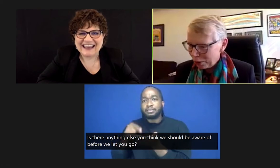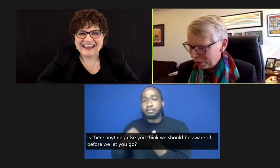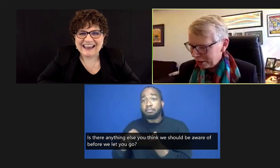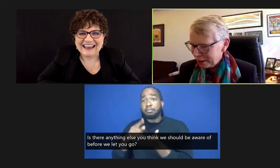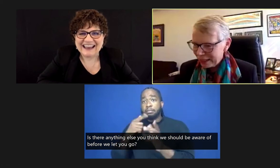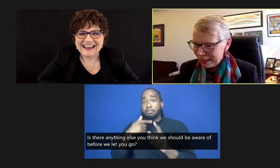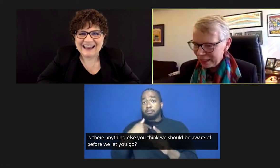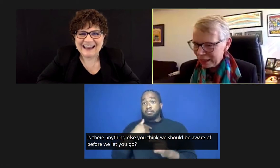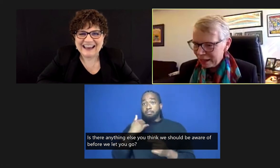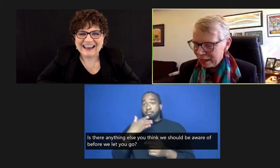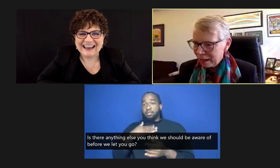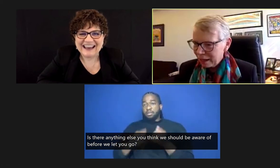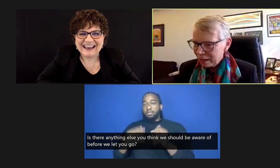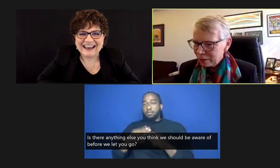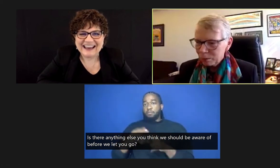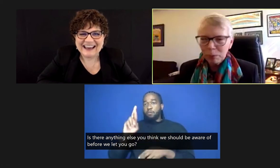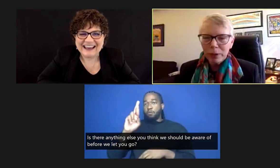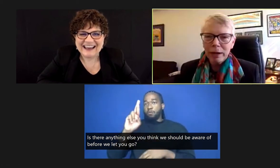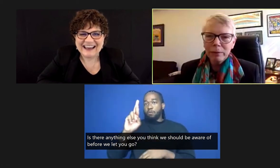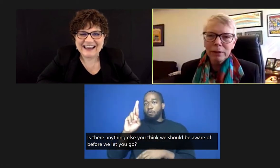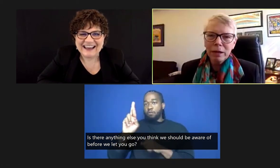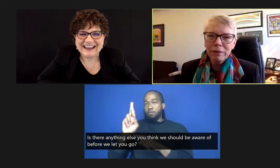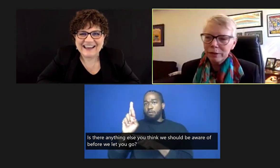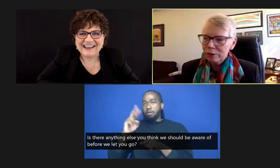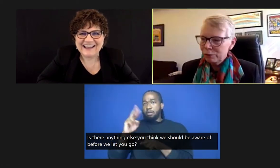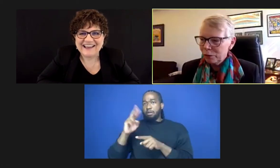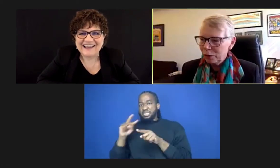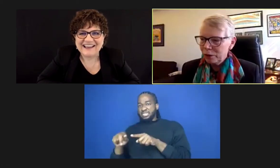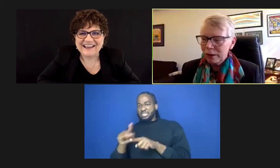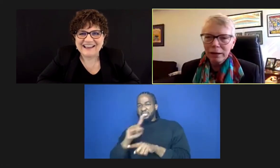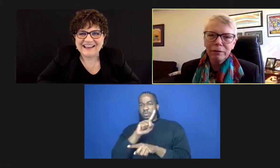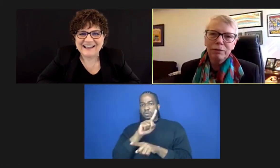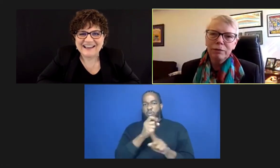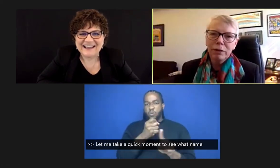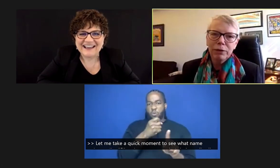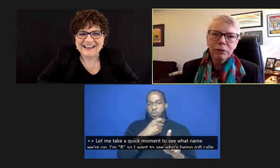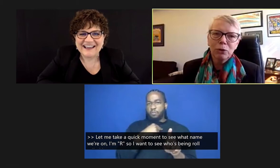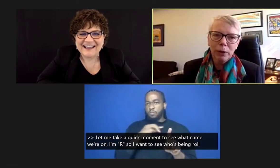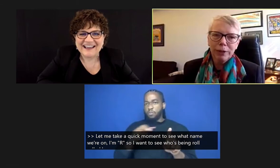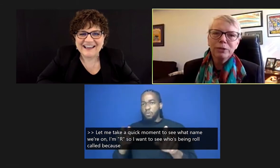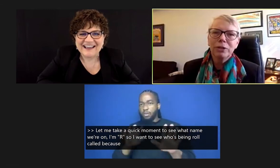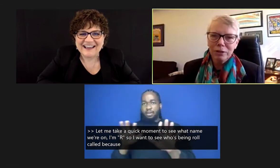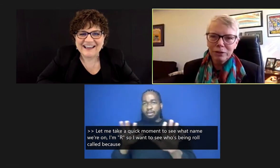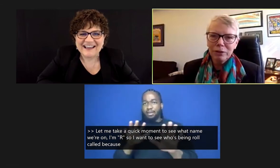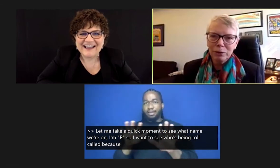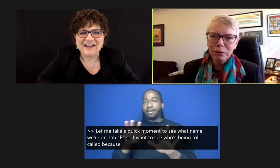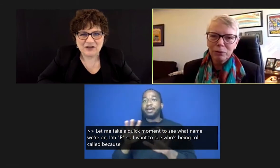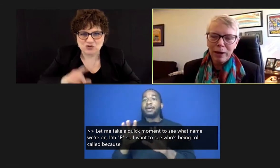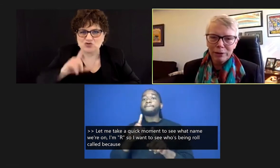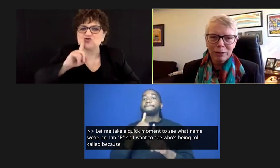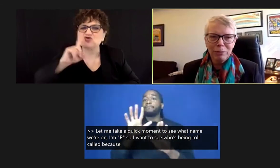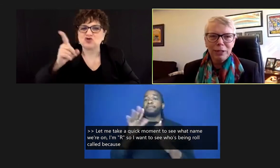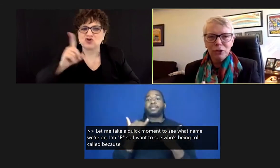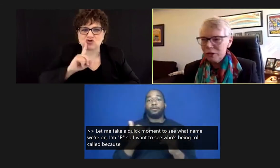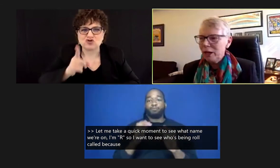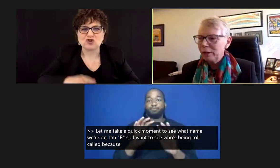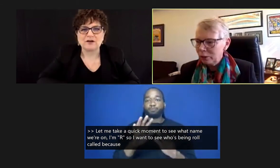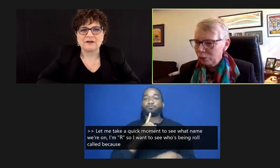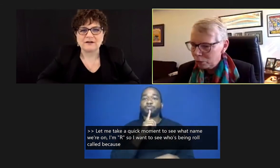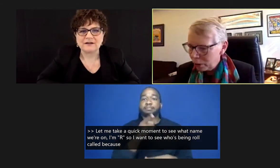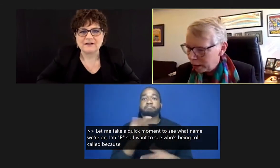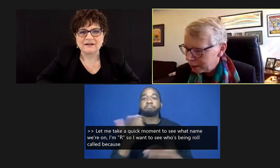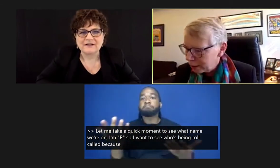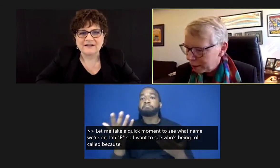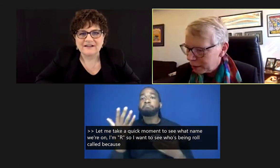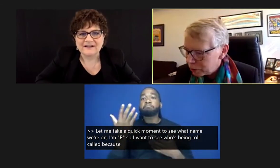roll called. Because what I would love is for if there's a question or two, rather than me just telling